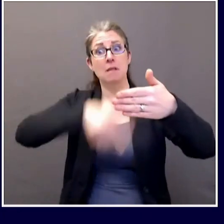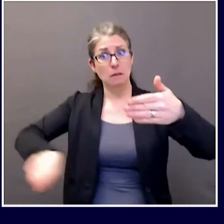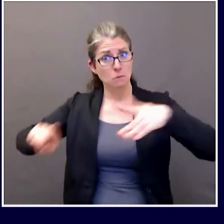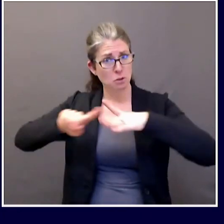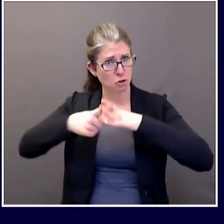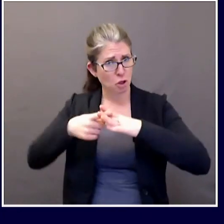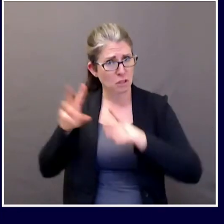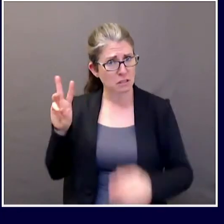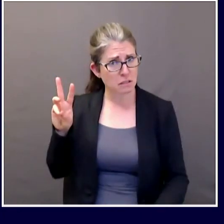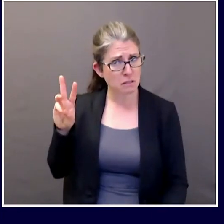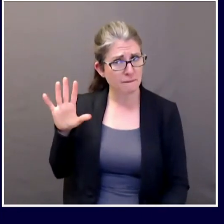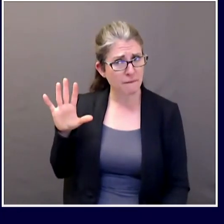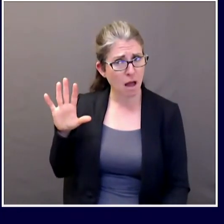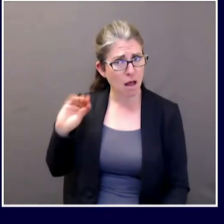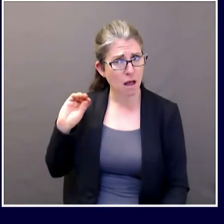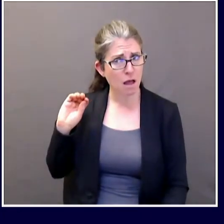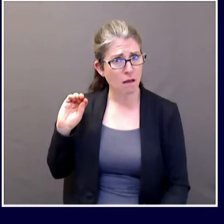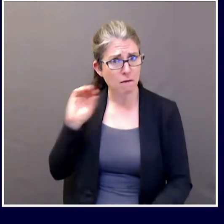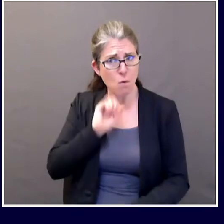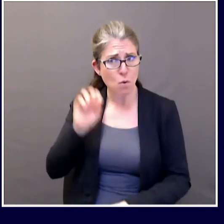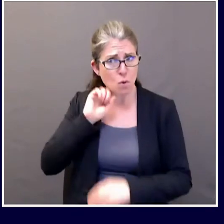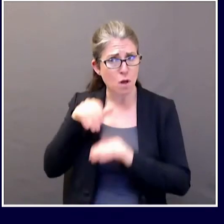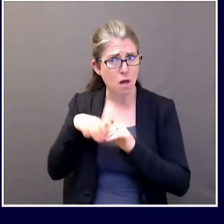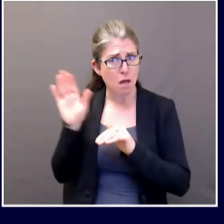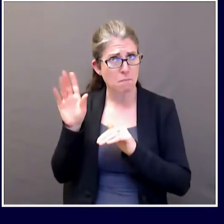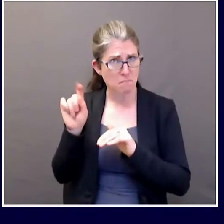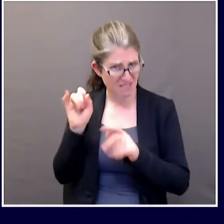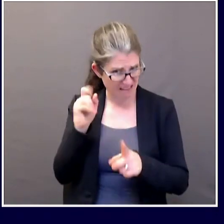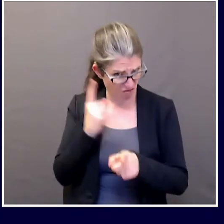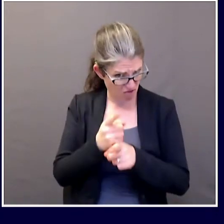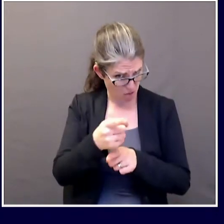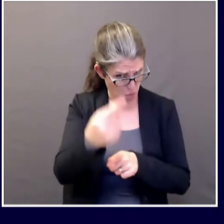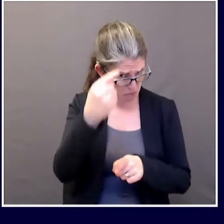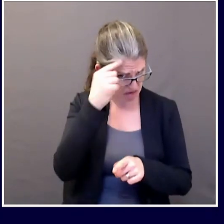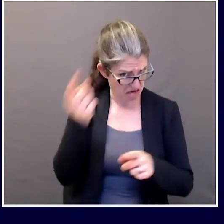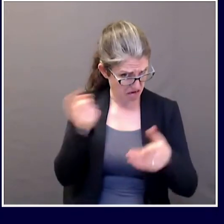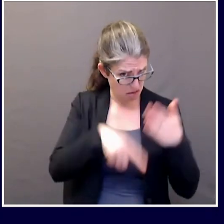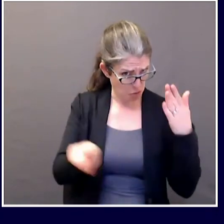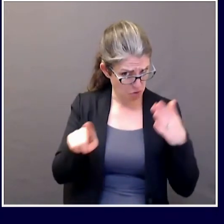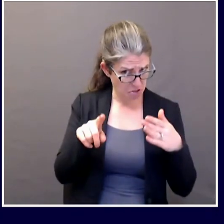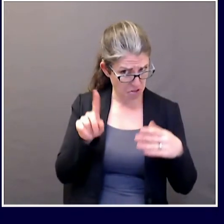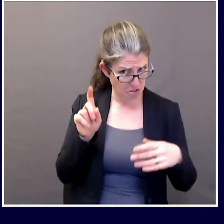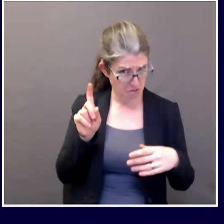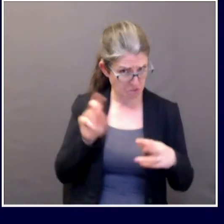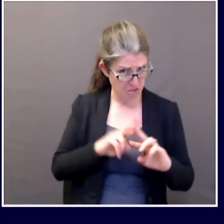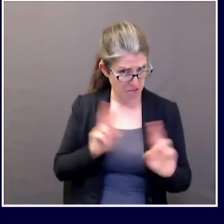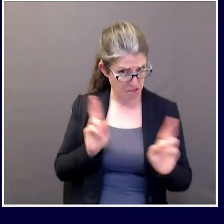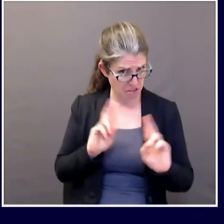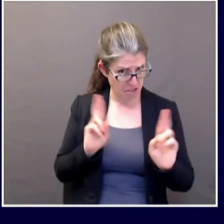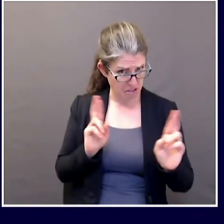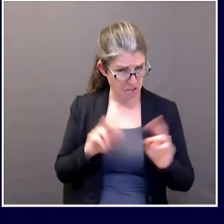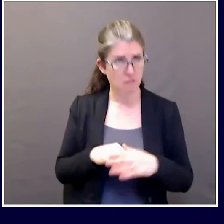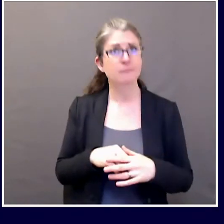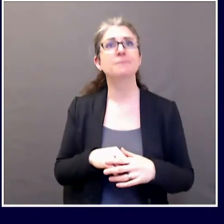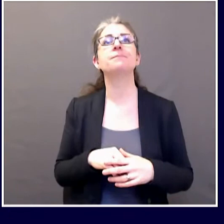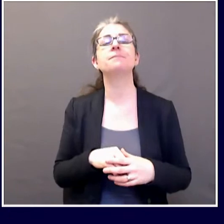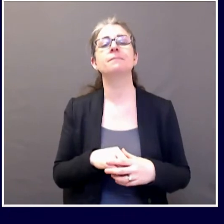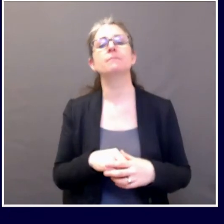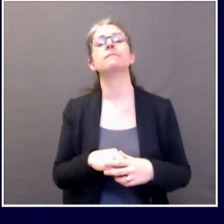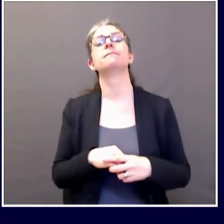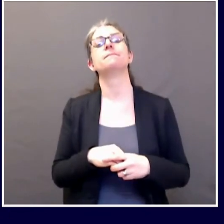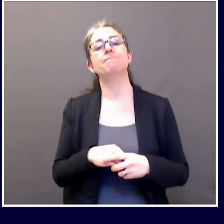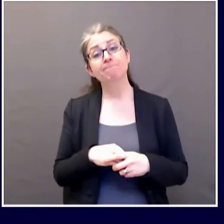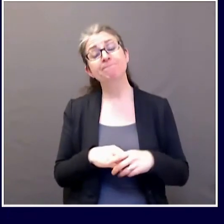and up still have yet to get their very first shot? So, Mel, a couple of notes. The first is we are still in a situation